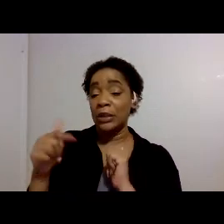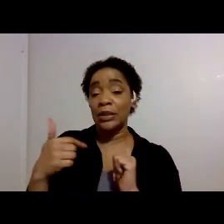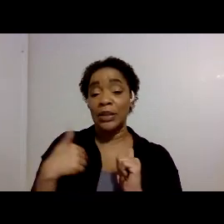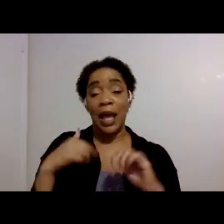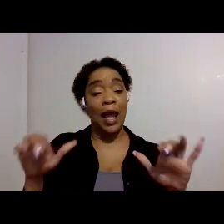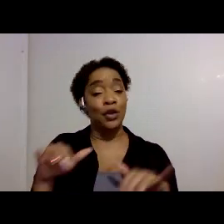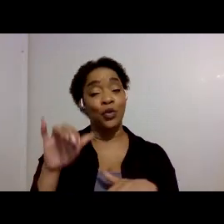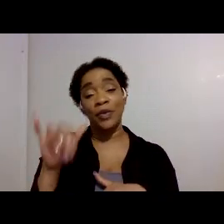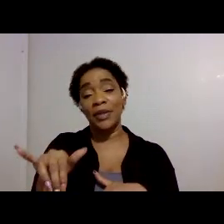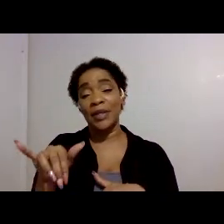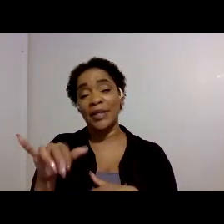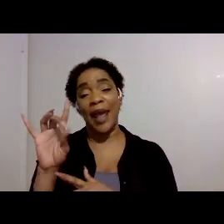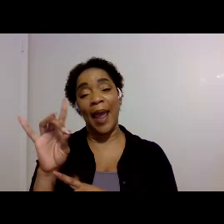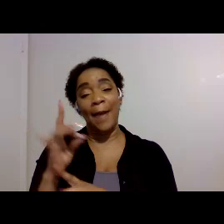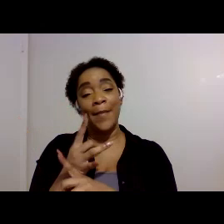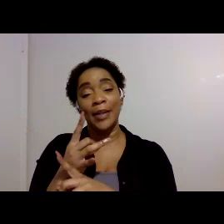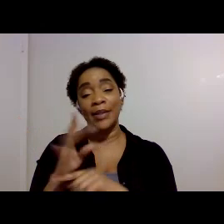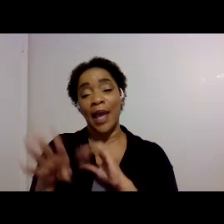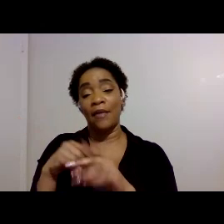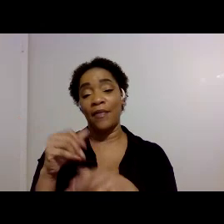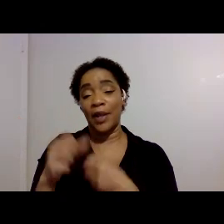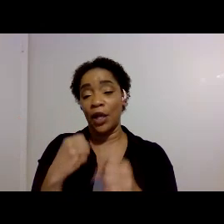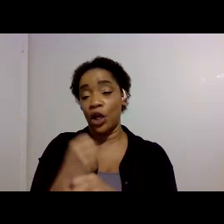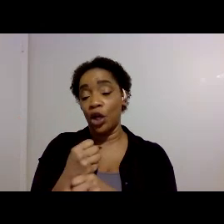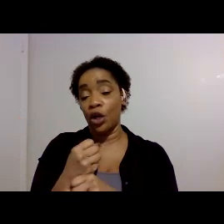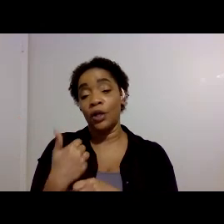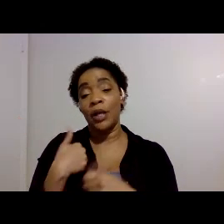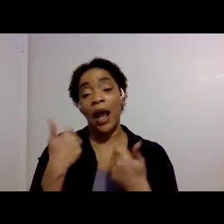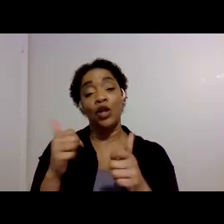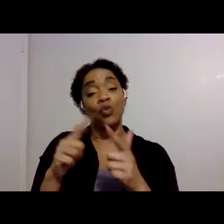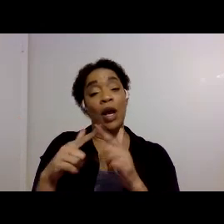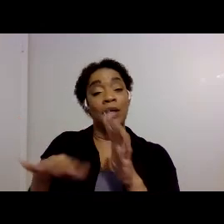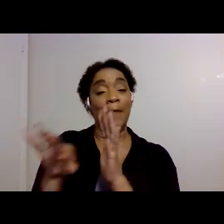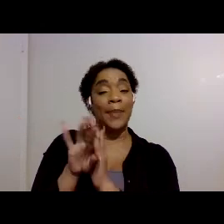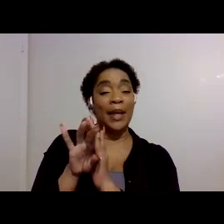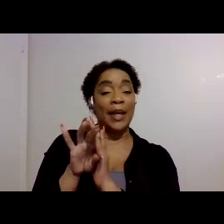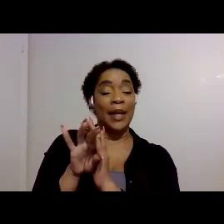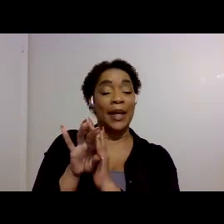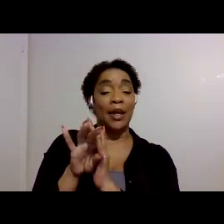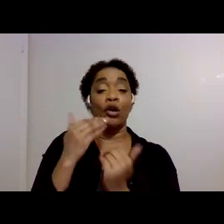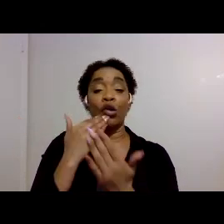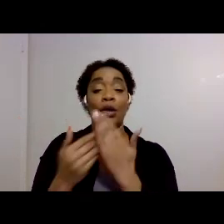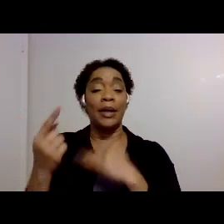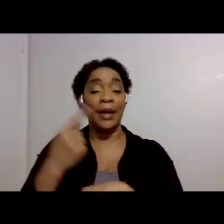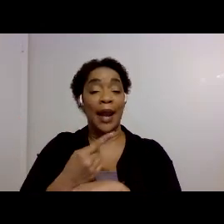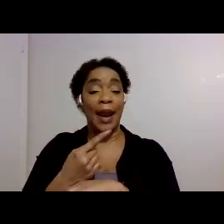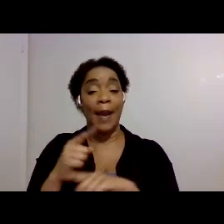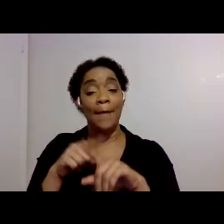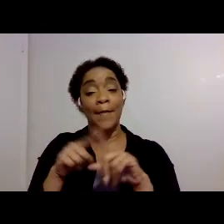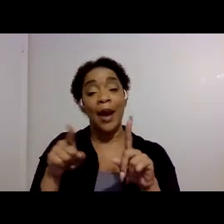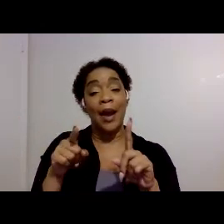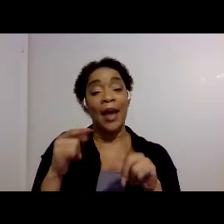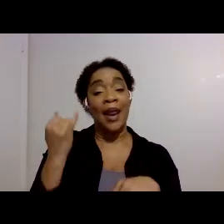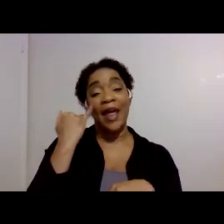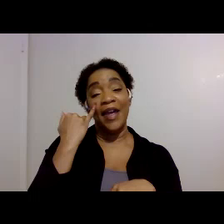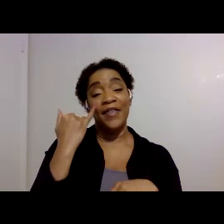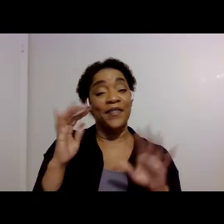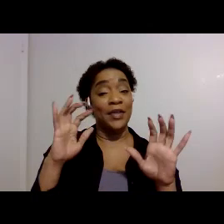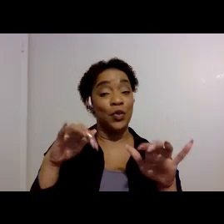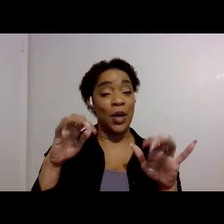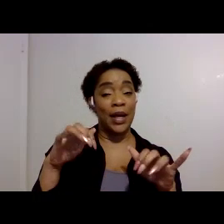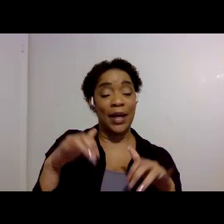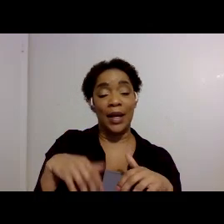I try to pick a good day for you, but emergency will not say, "Hey, it's raining today. We're not going to start, or we're not going to have